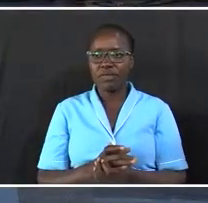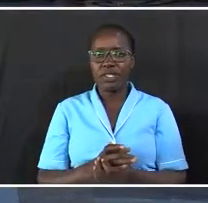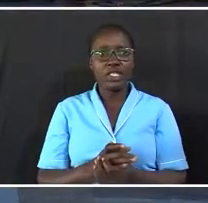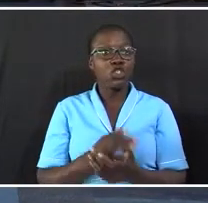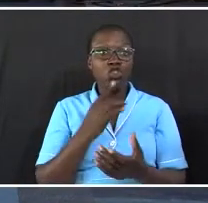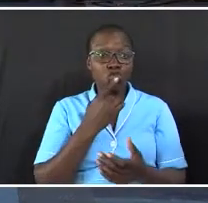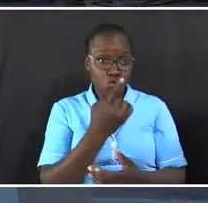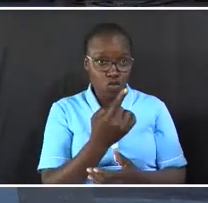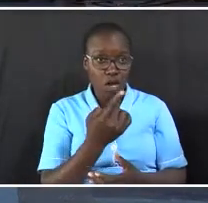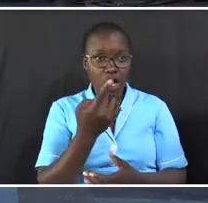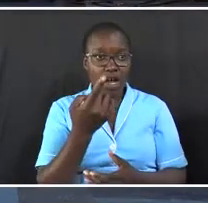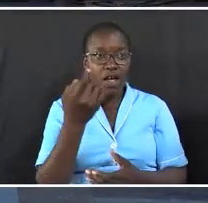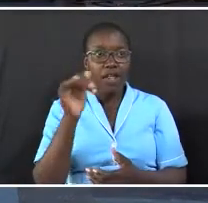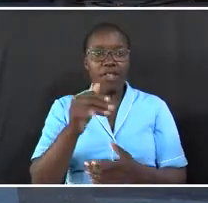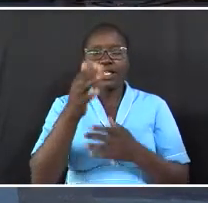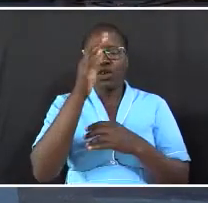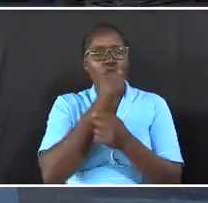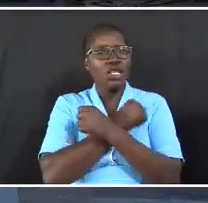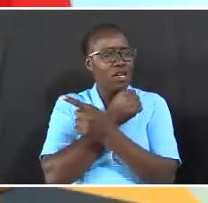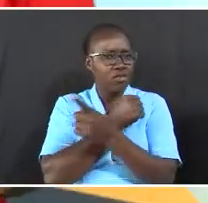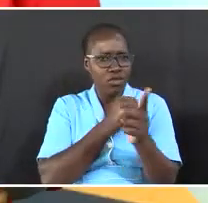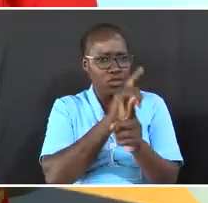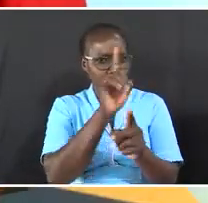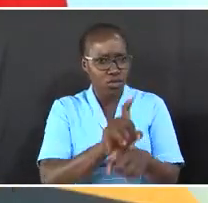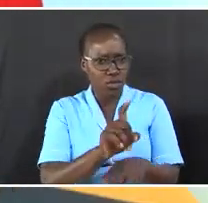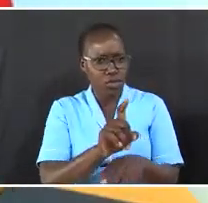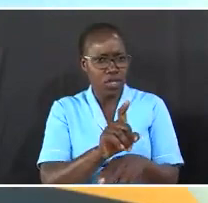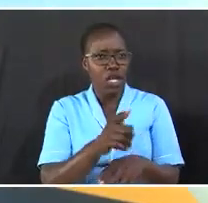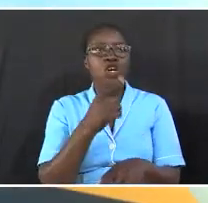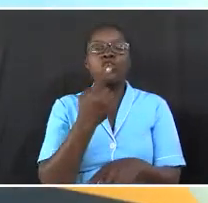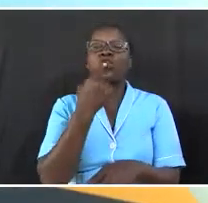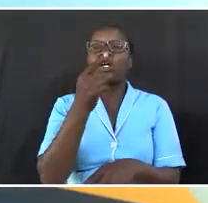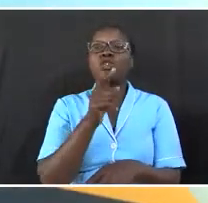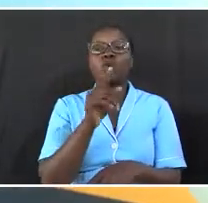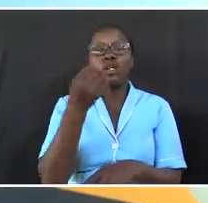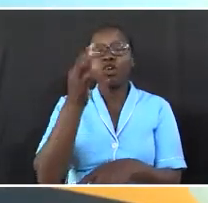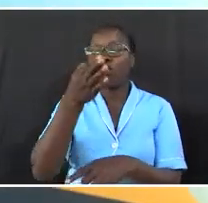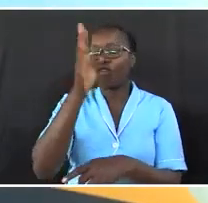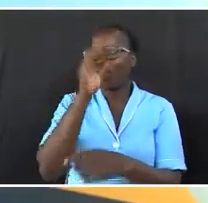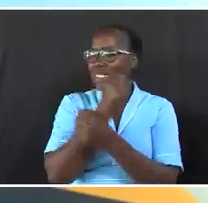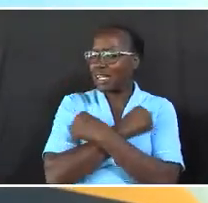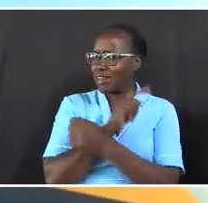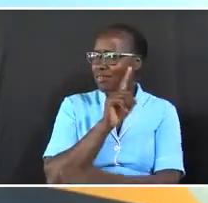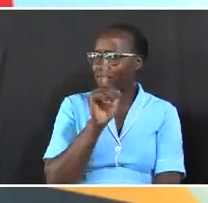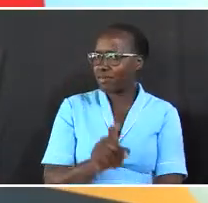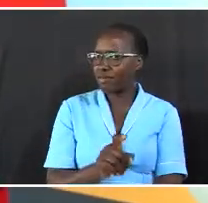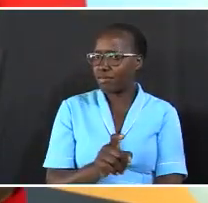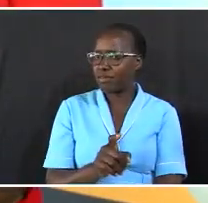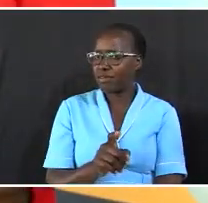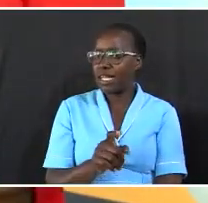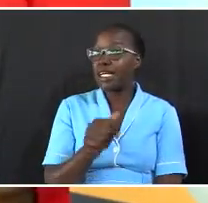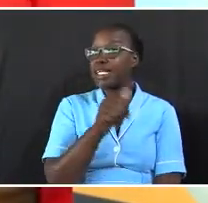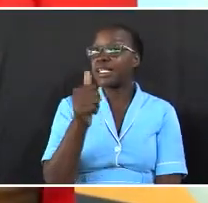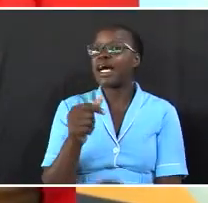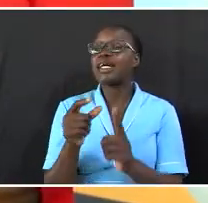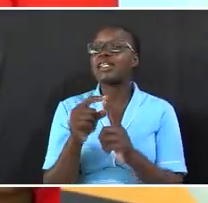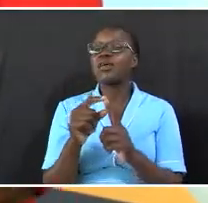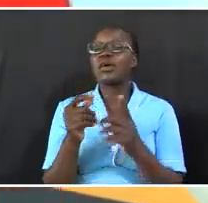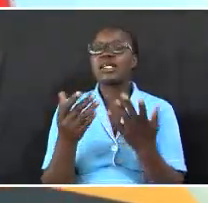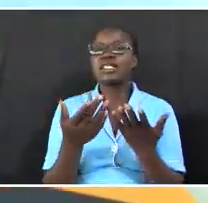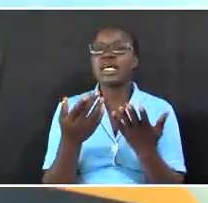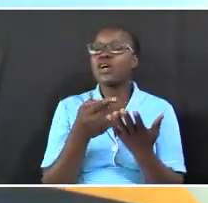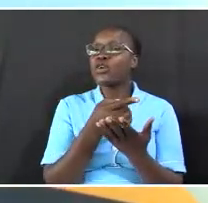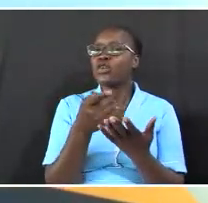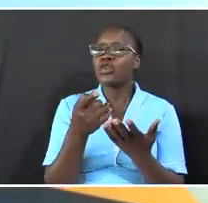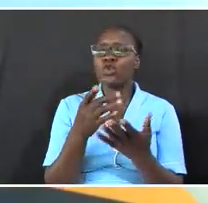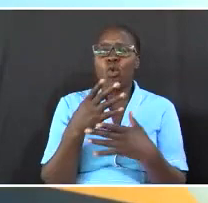Are you really sure that God loves you? Are you assured of God's love? In other words, are